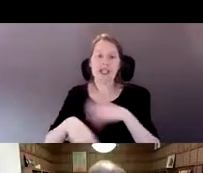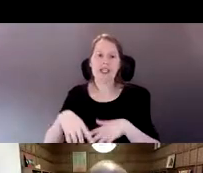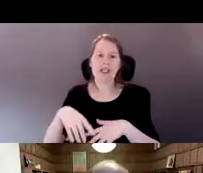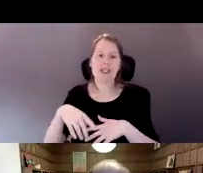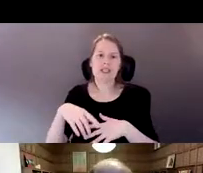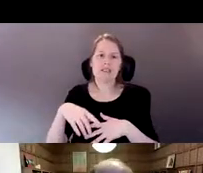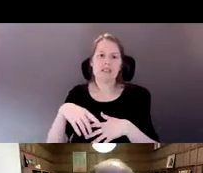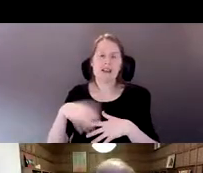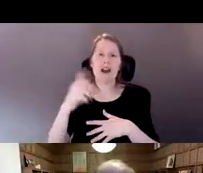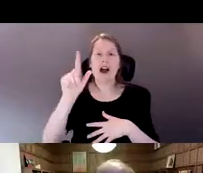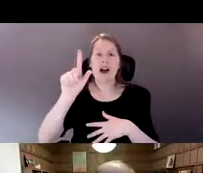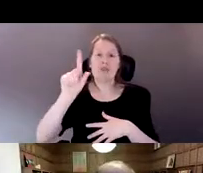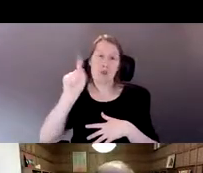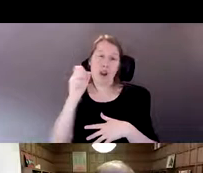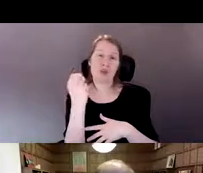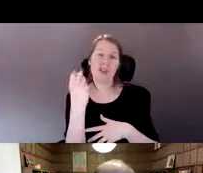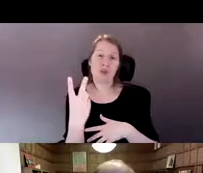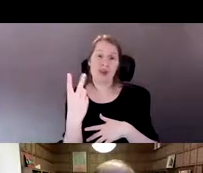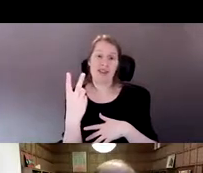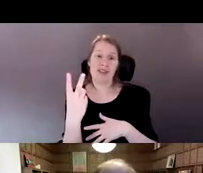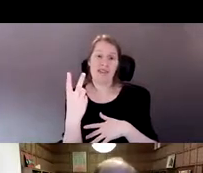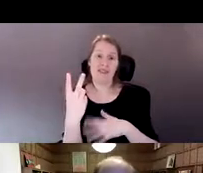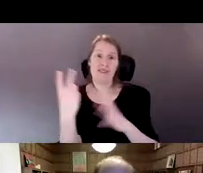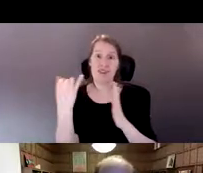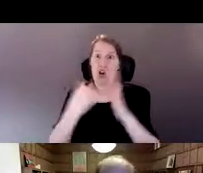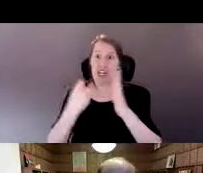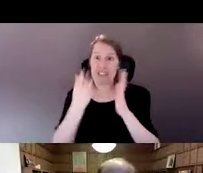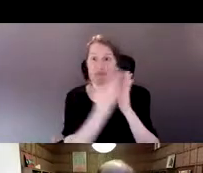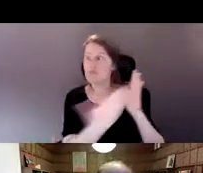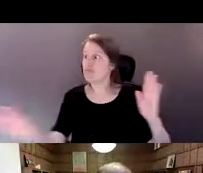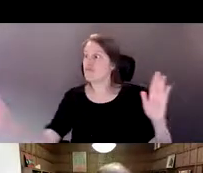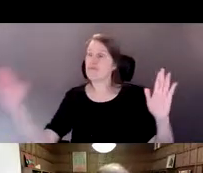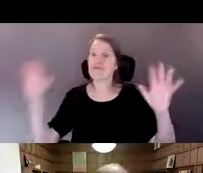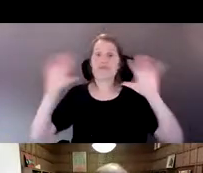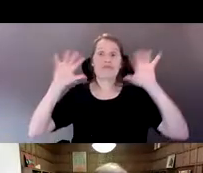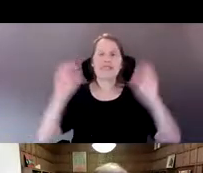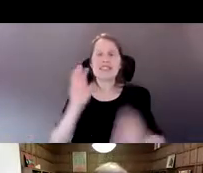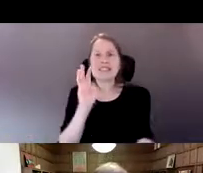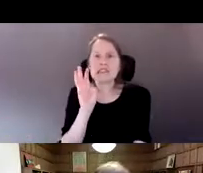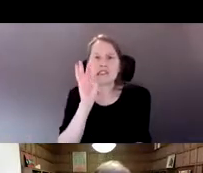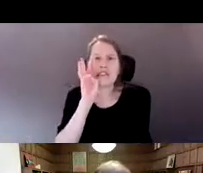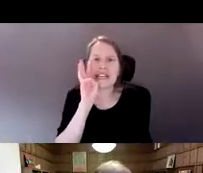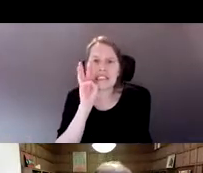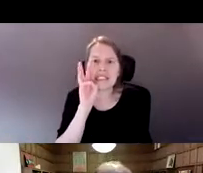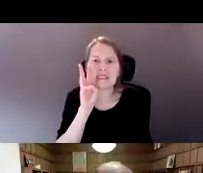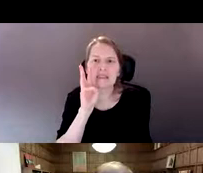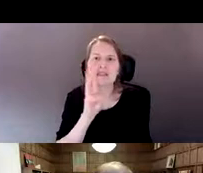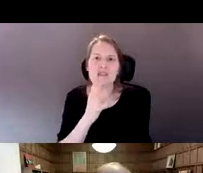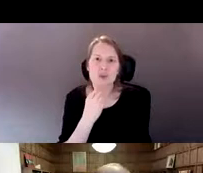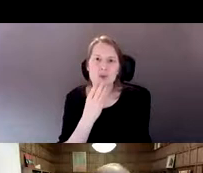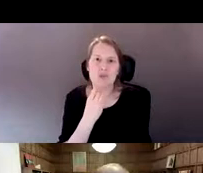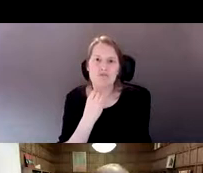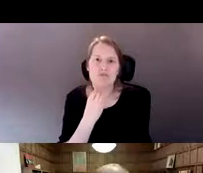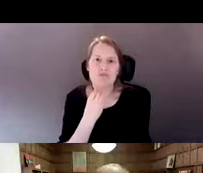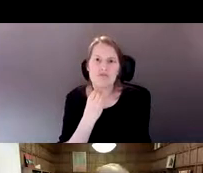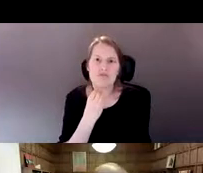attended art exhibits in the history of the world to that point, only six of those 112 were Jews by race. The rest